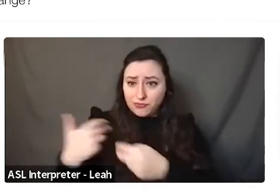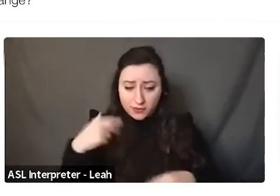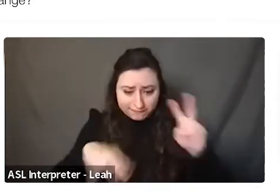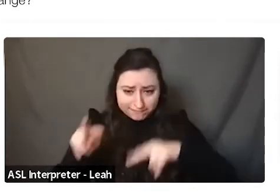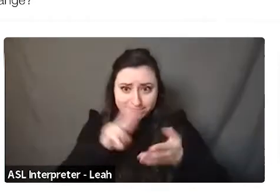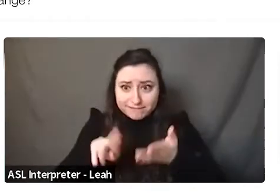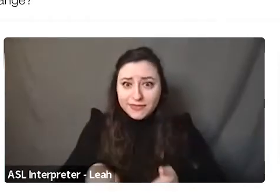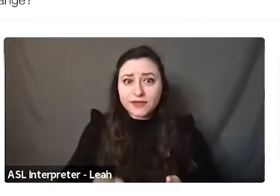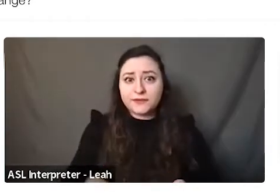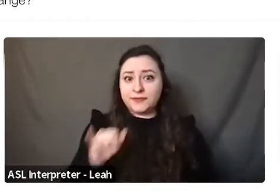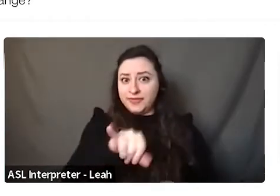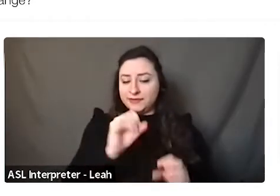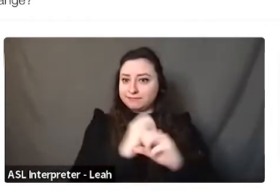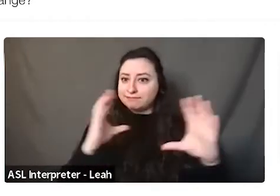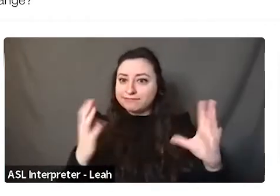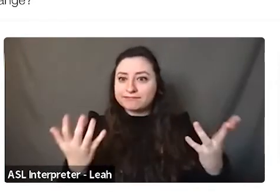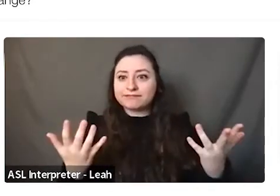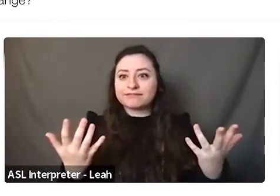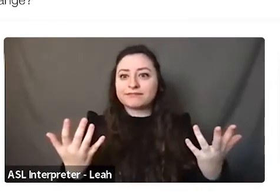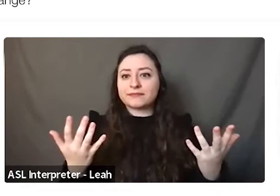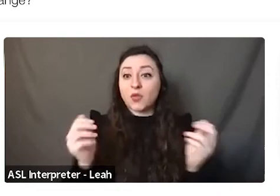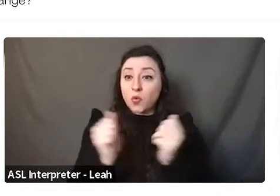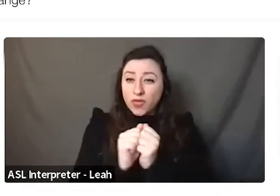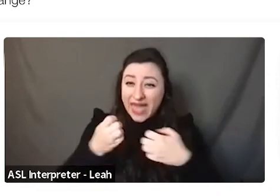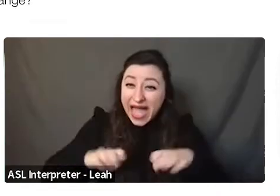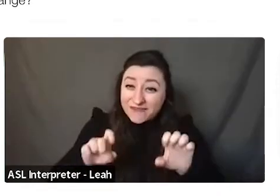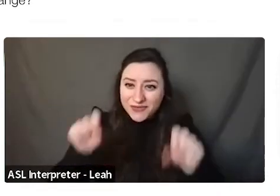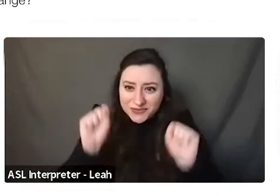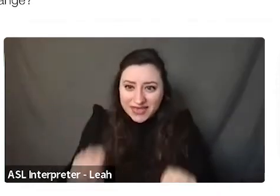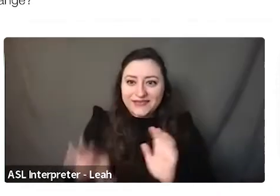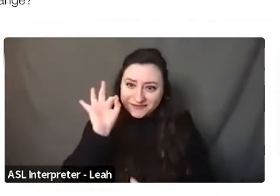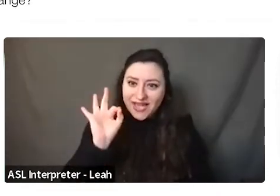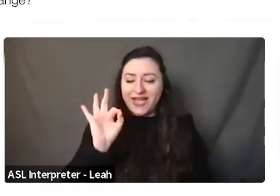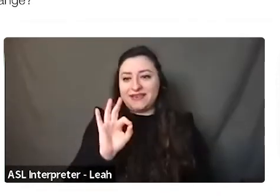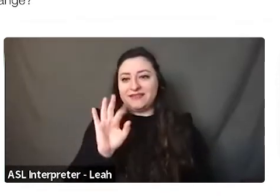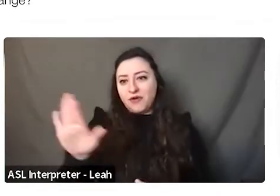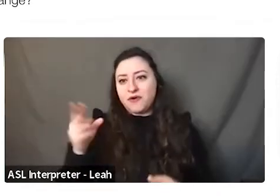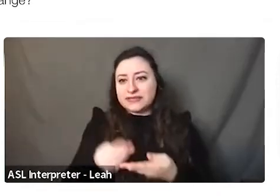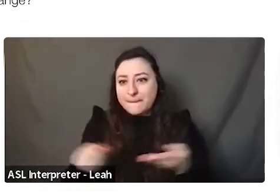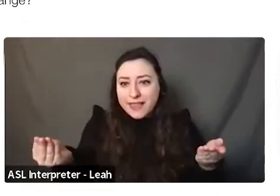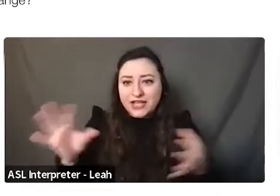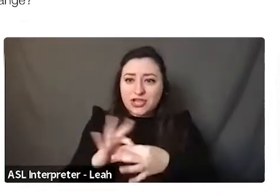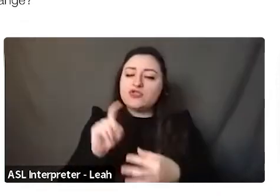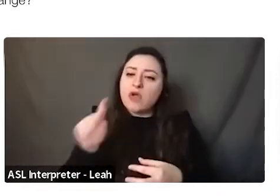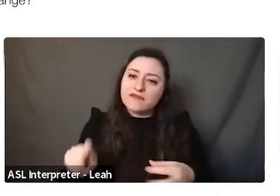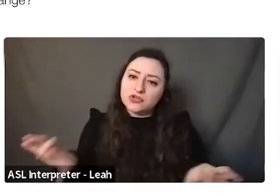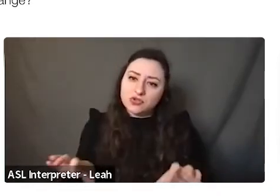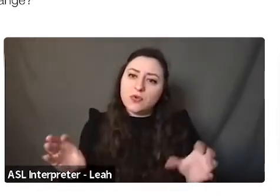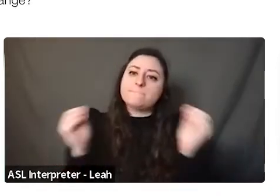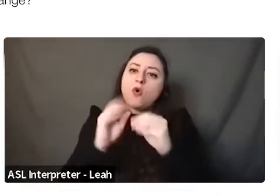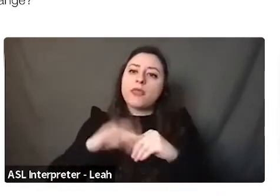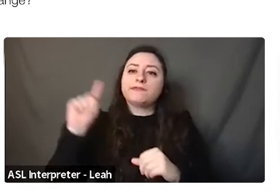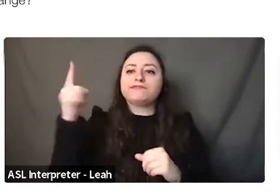an illustration that with effort, you can find out your supply chains, and really, you have to do a lot more than just say